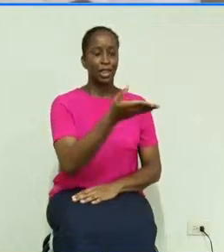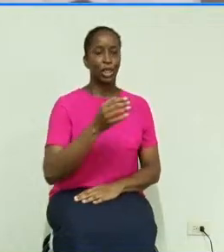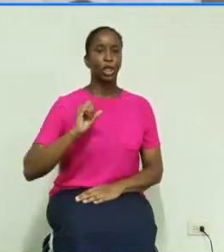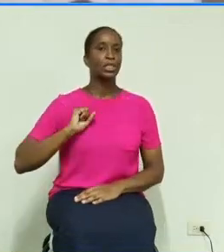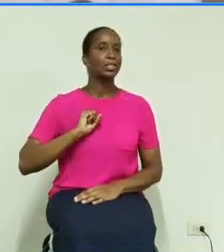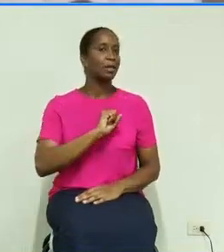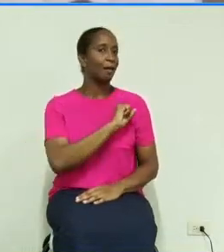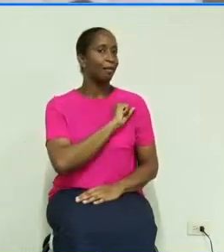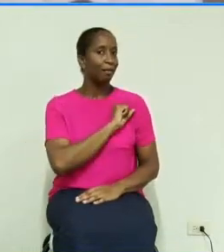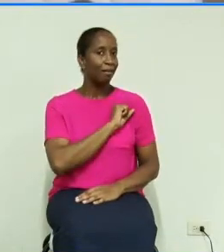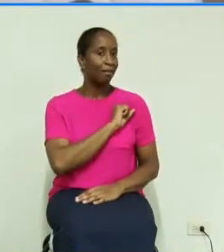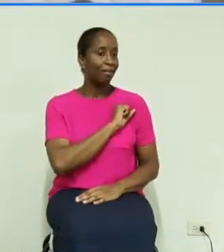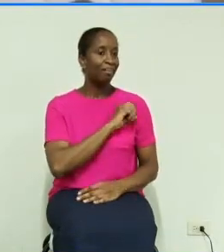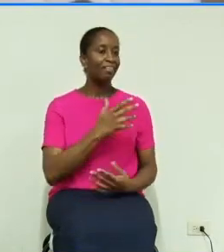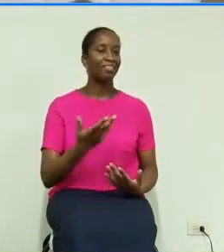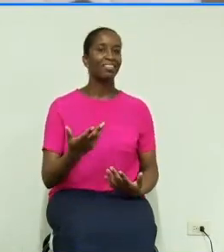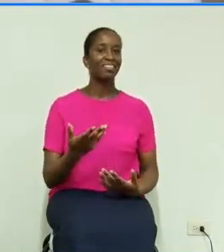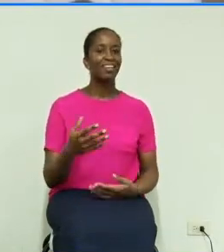I need an answer.